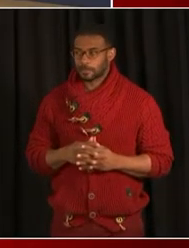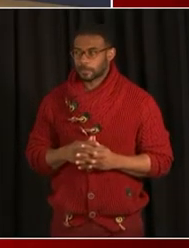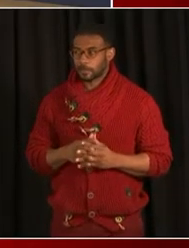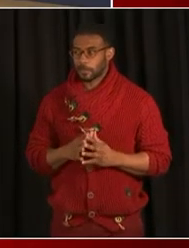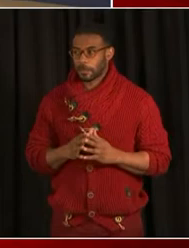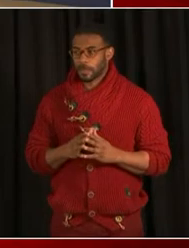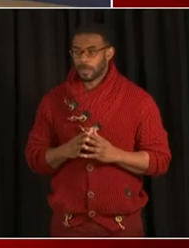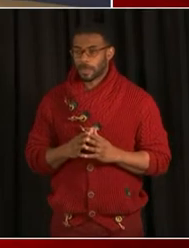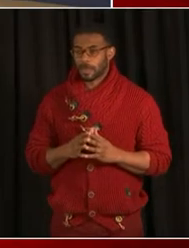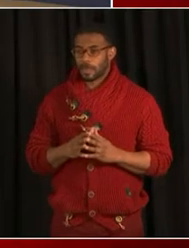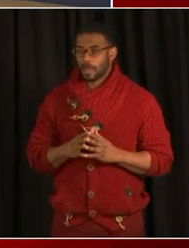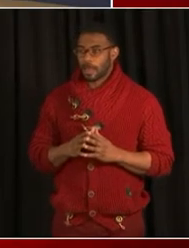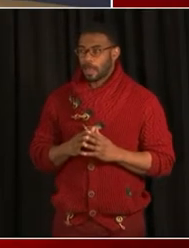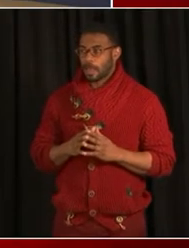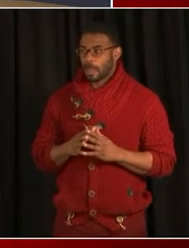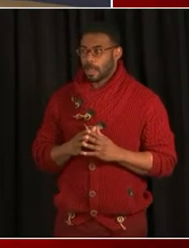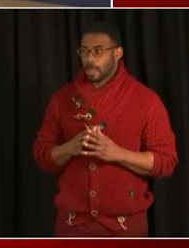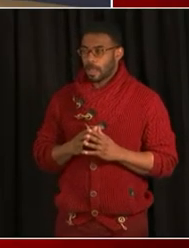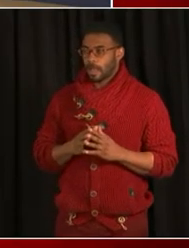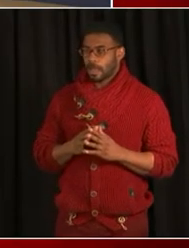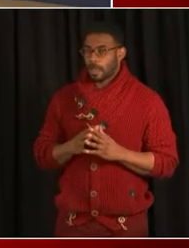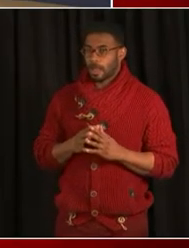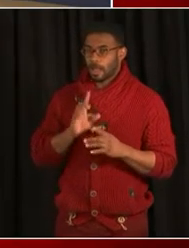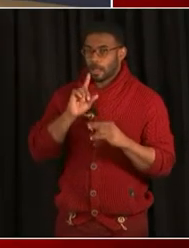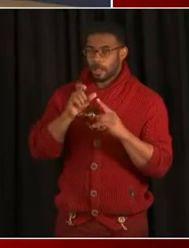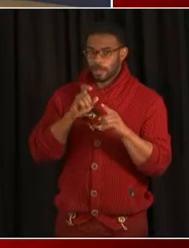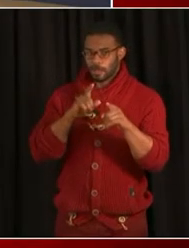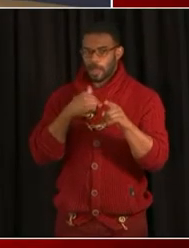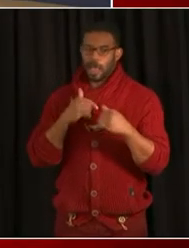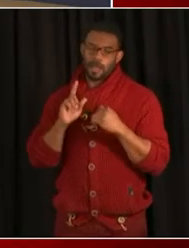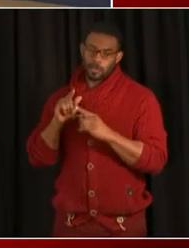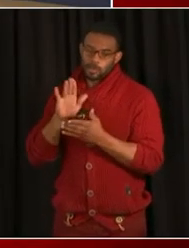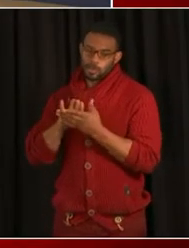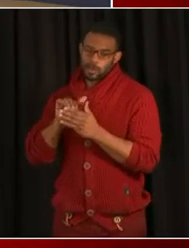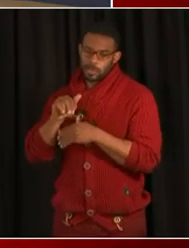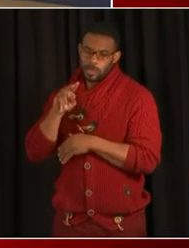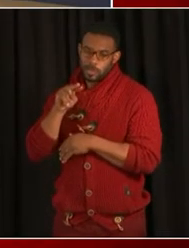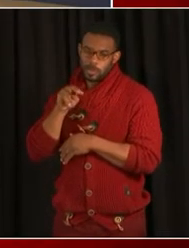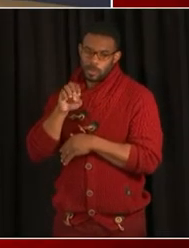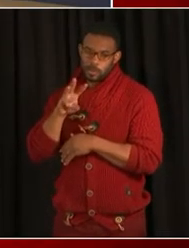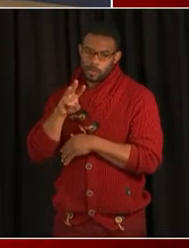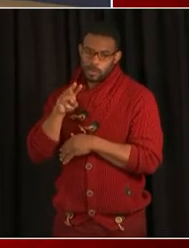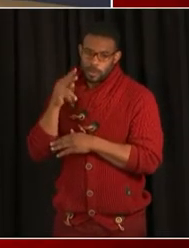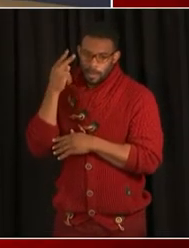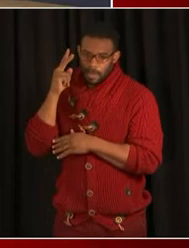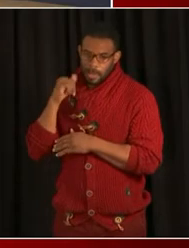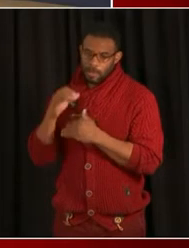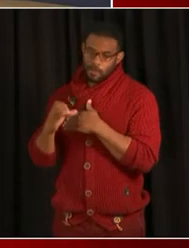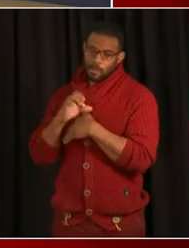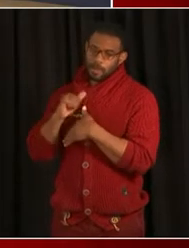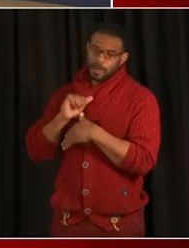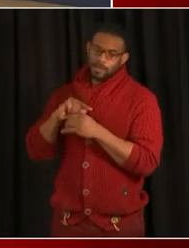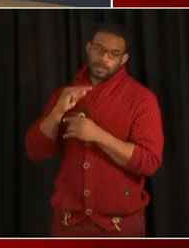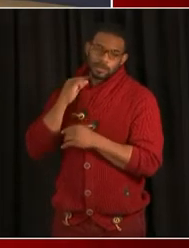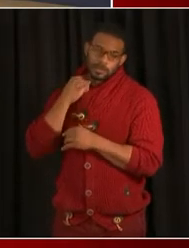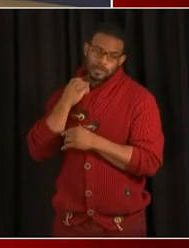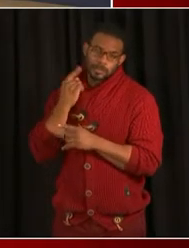I will attribute that to me going to school in New Mexico, and I had to force myself to pronunciate